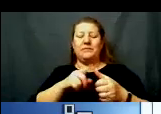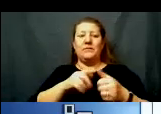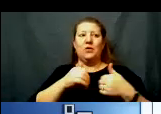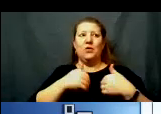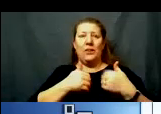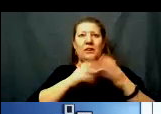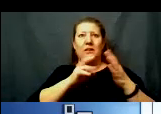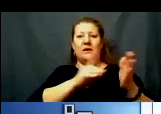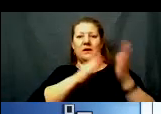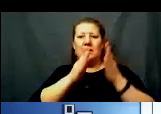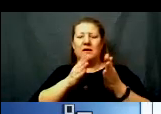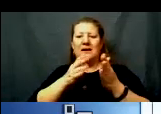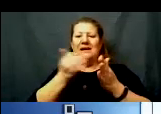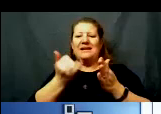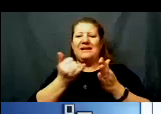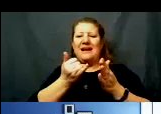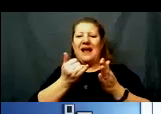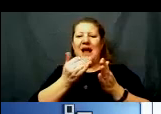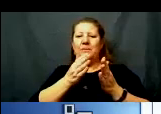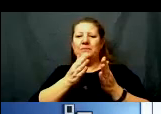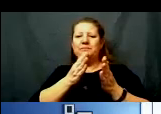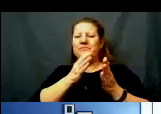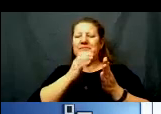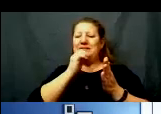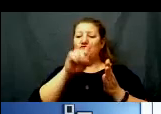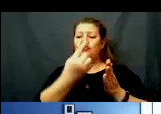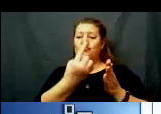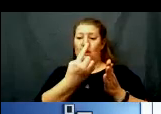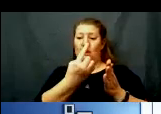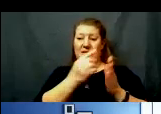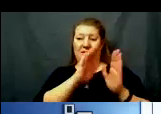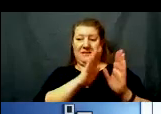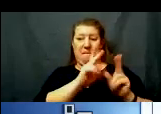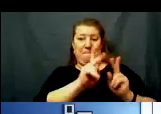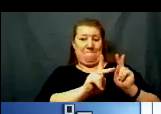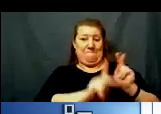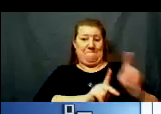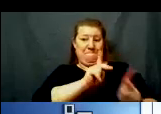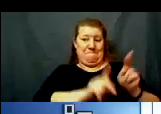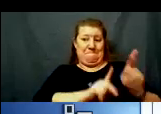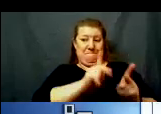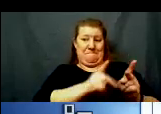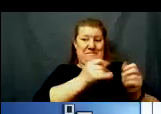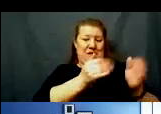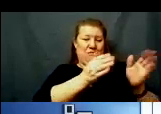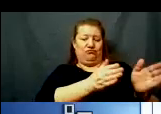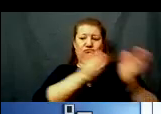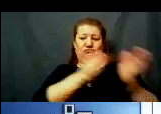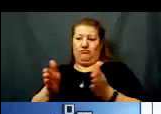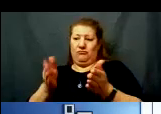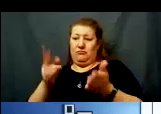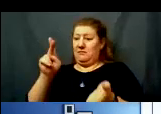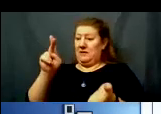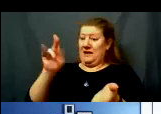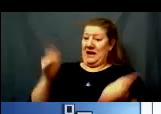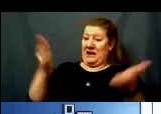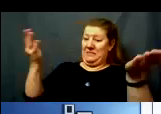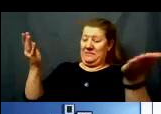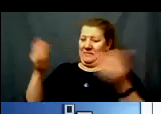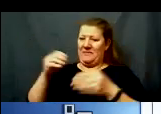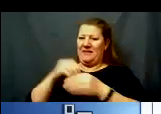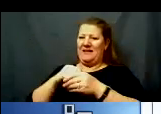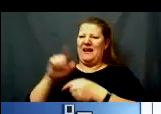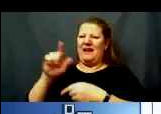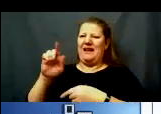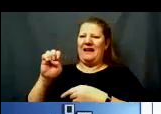now cross the species boundary and go to the great state of Kentucky, where in Letcher County,